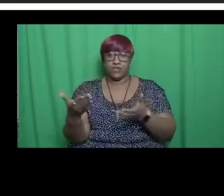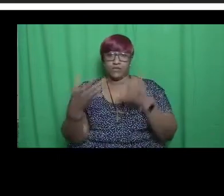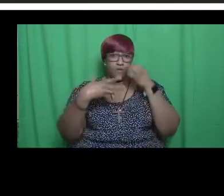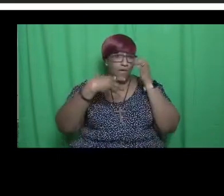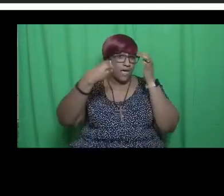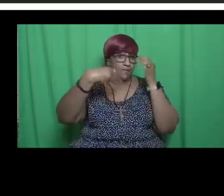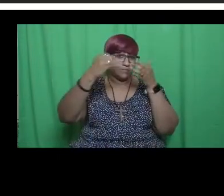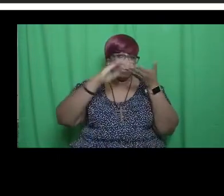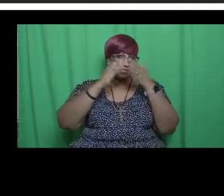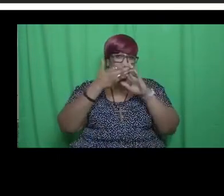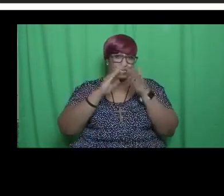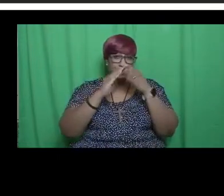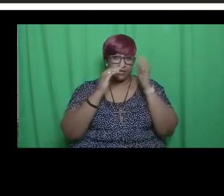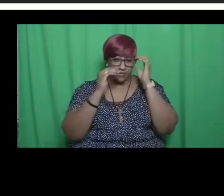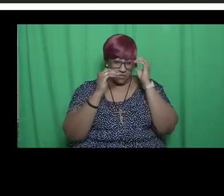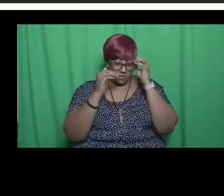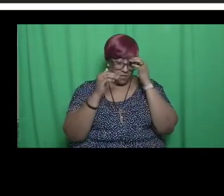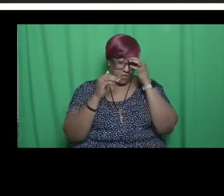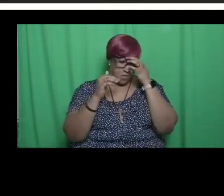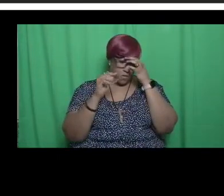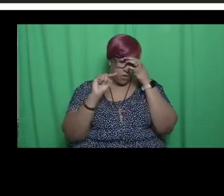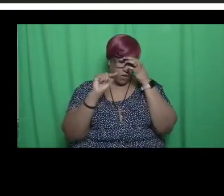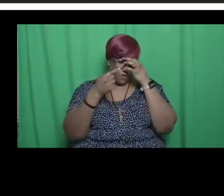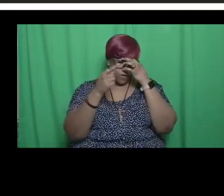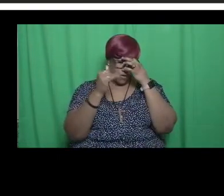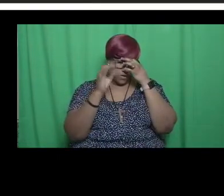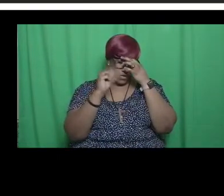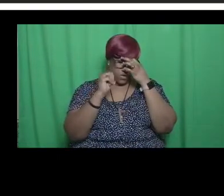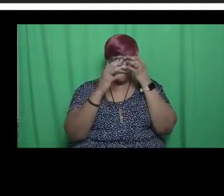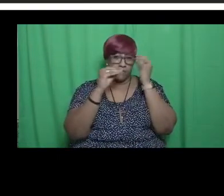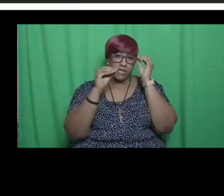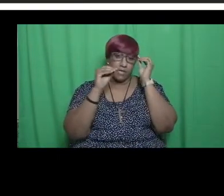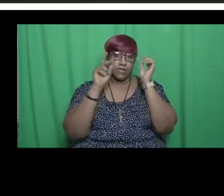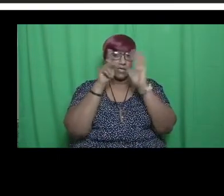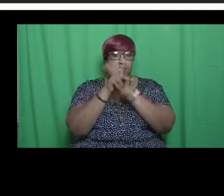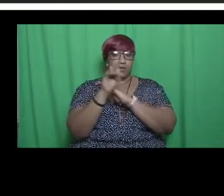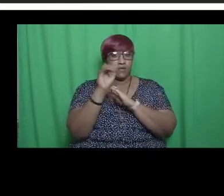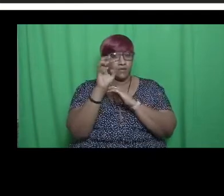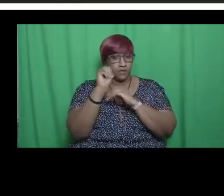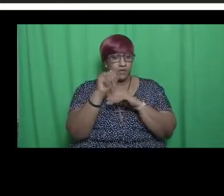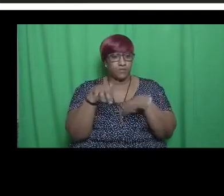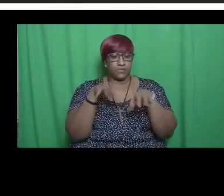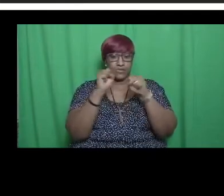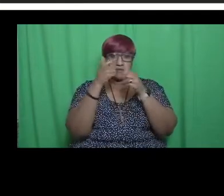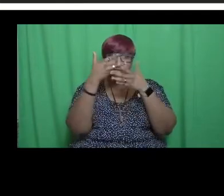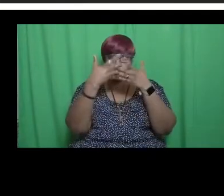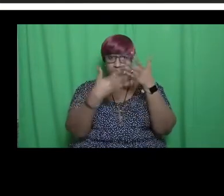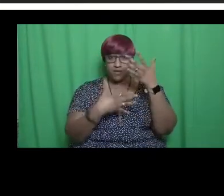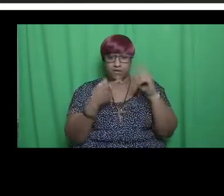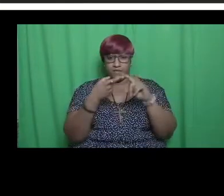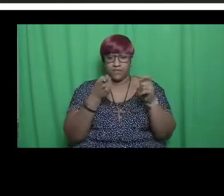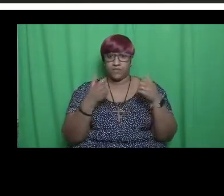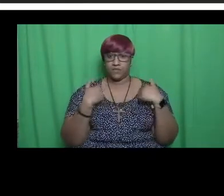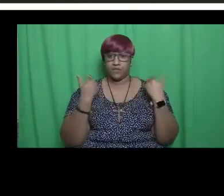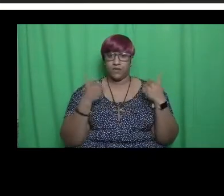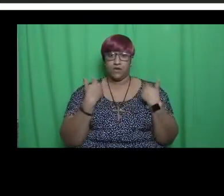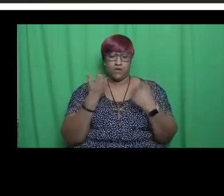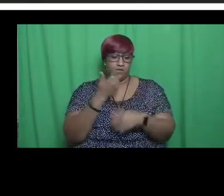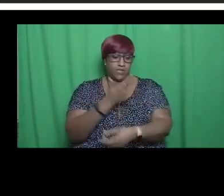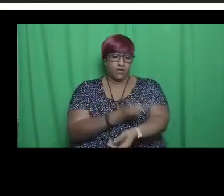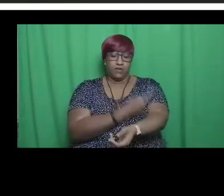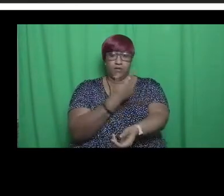of the city, wound him and kill him, and take the blood from that young